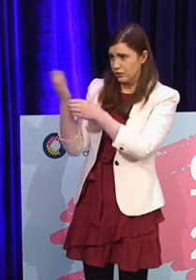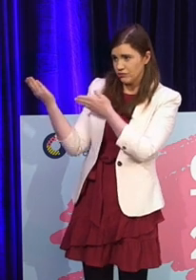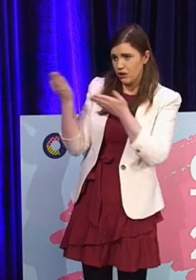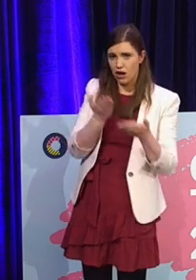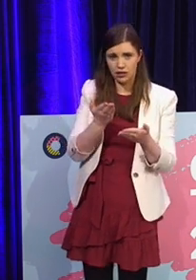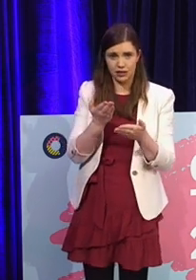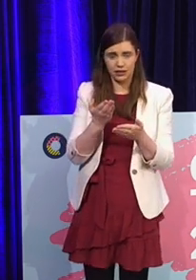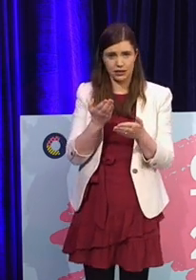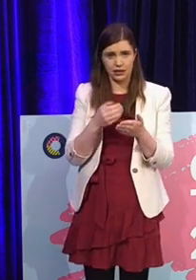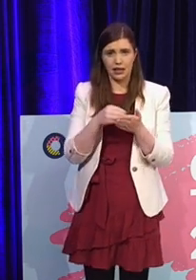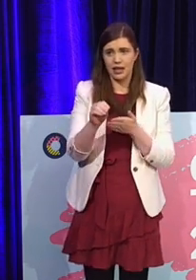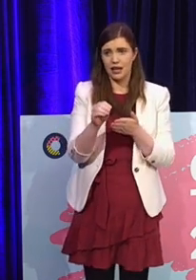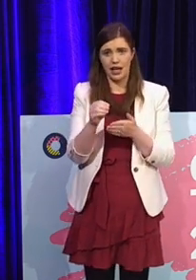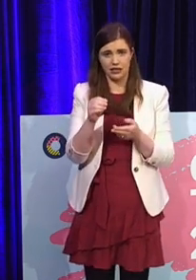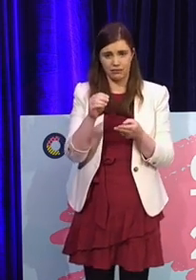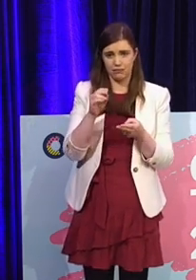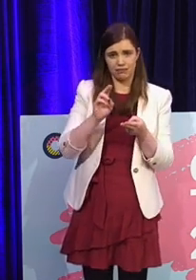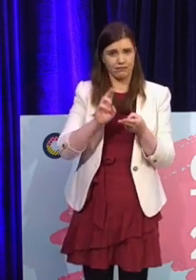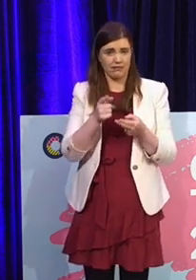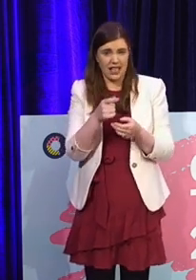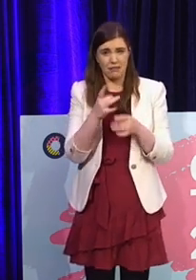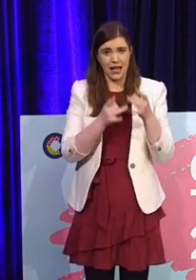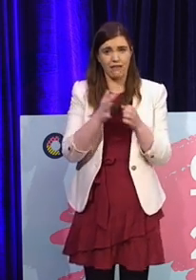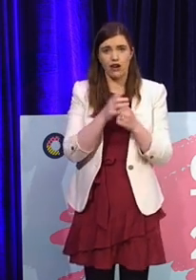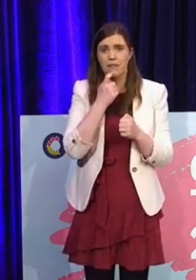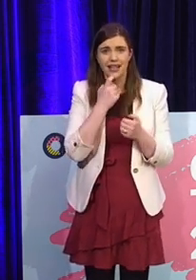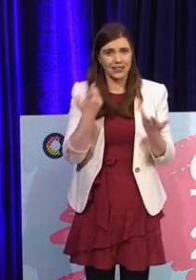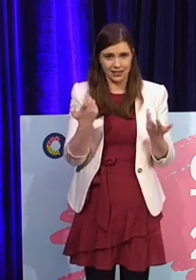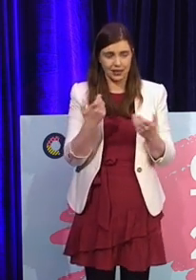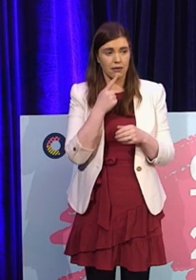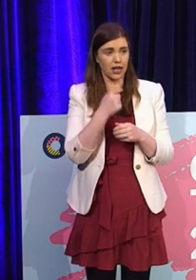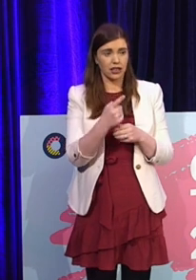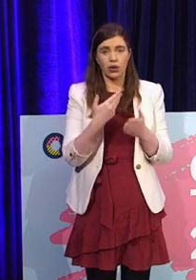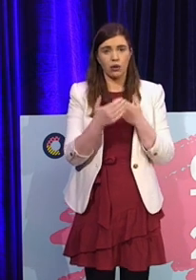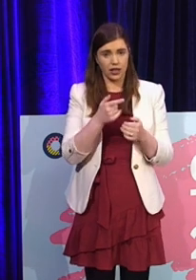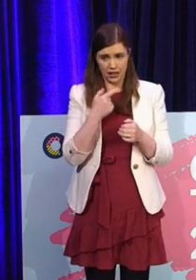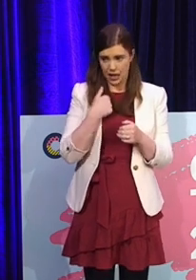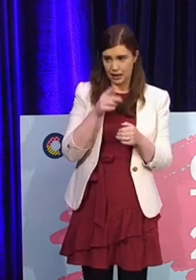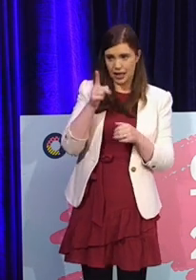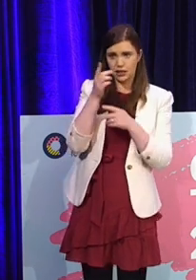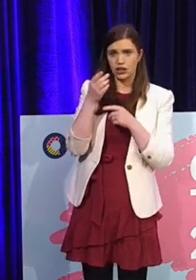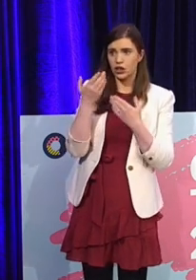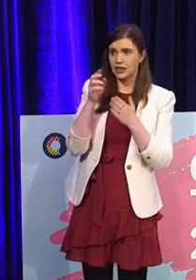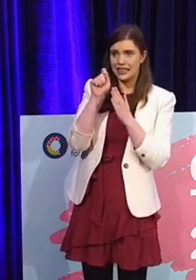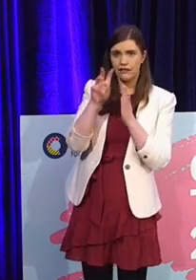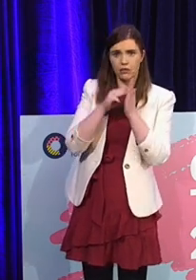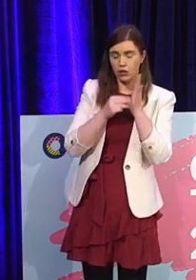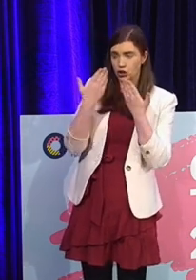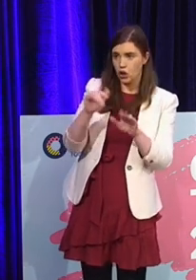didn't expect, though, was the impact that documentary would have on me. It showed me what life was like for those workers and the